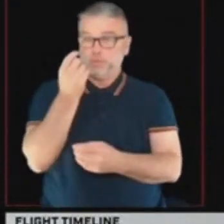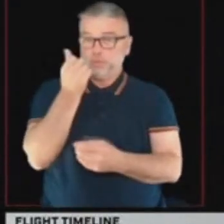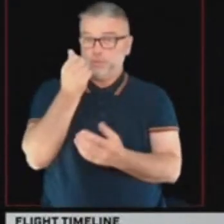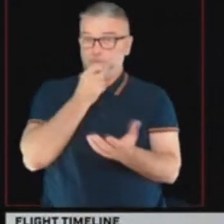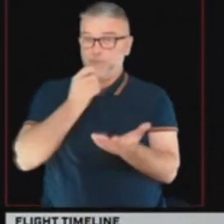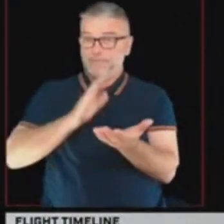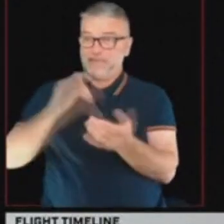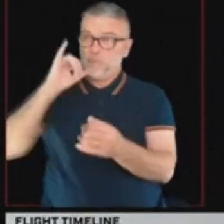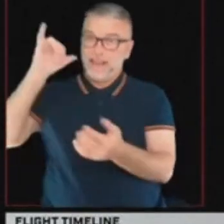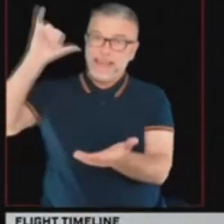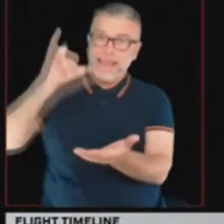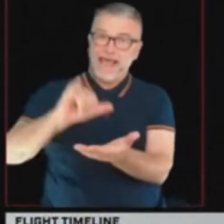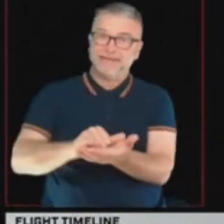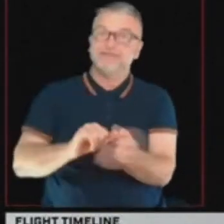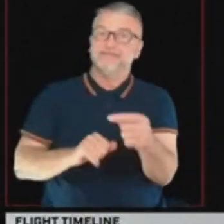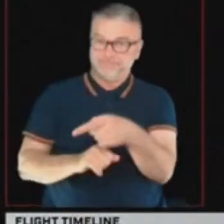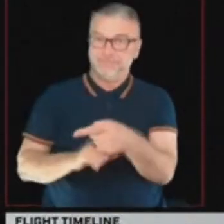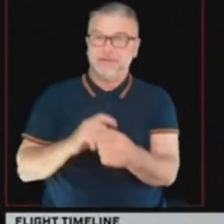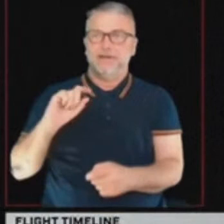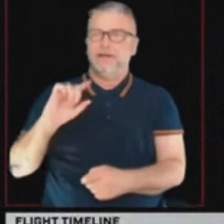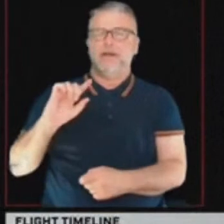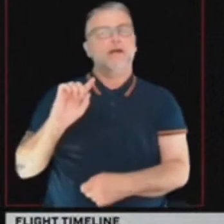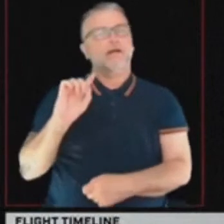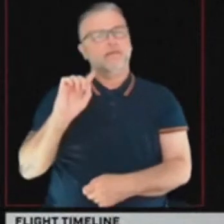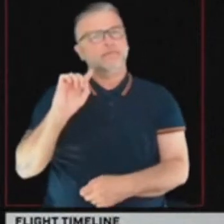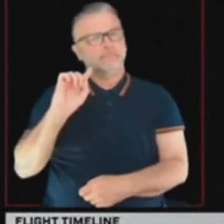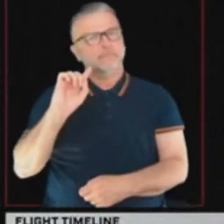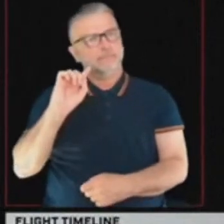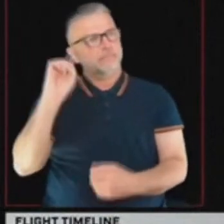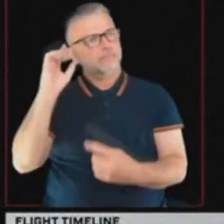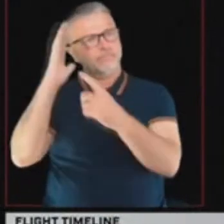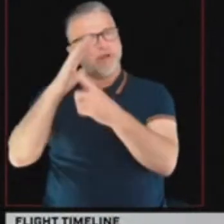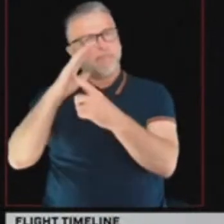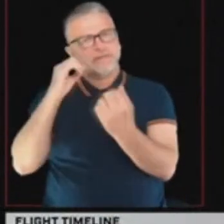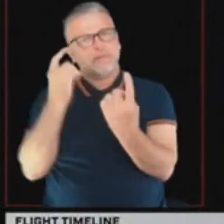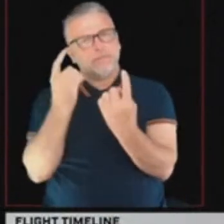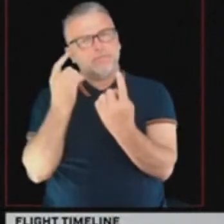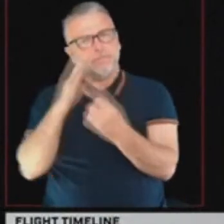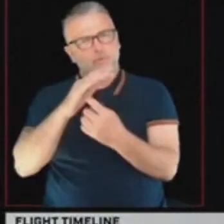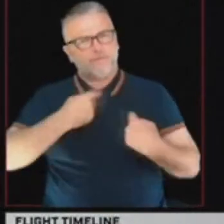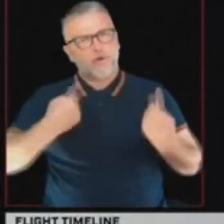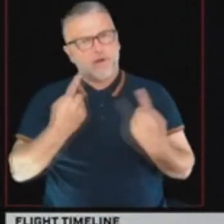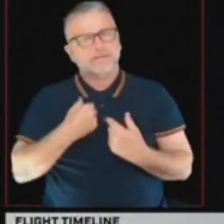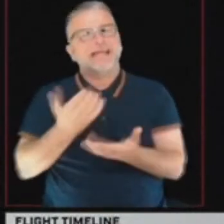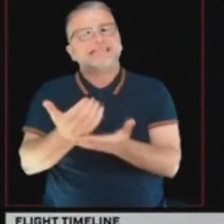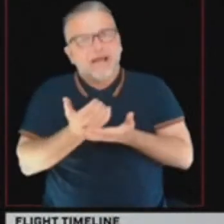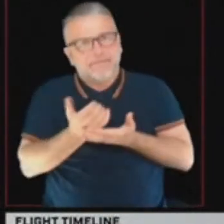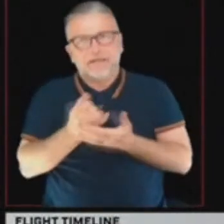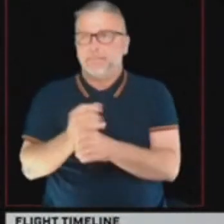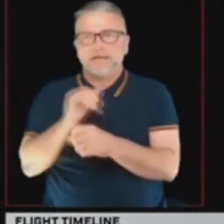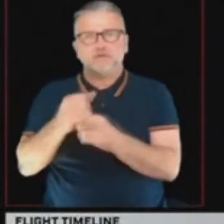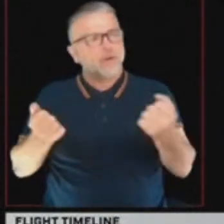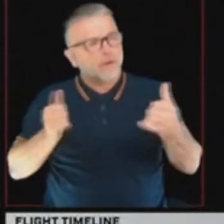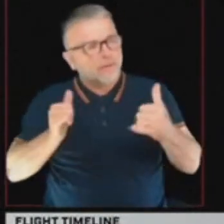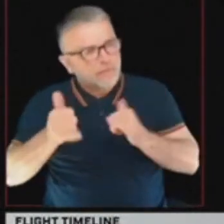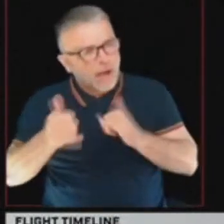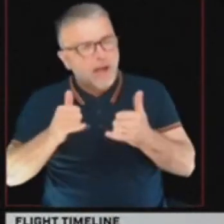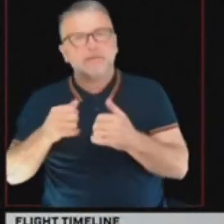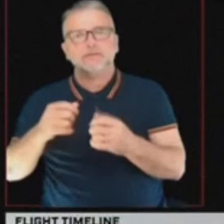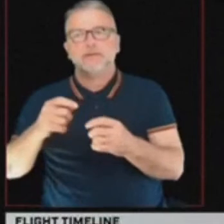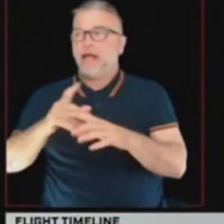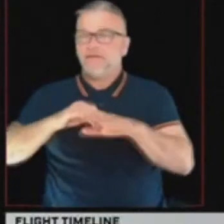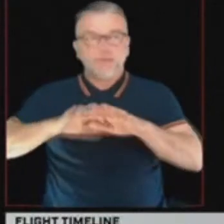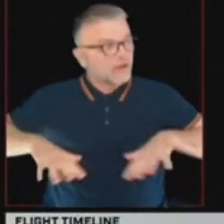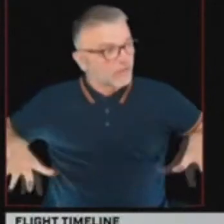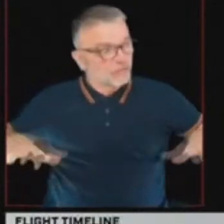our primary mission, is safety here at Virgin Orbit, and we want to ensure that our flight crew and all the folks on the ground are ultimately safe at all phases